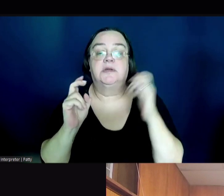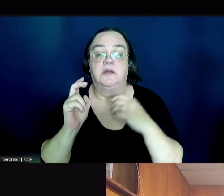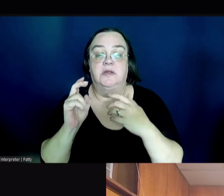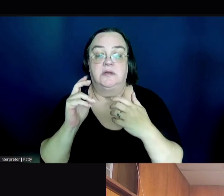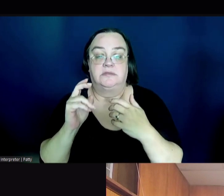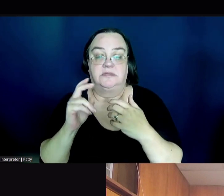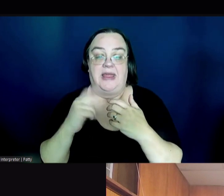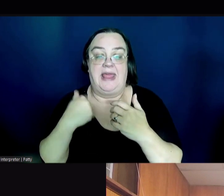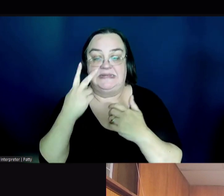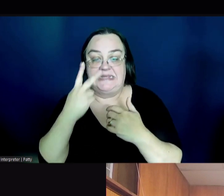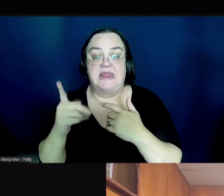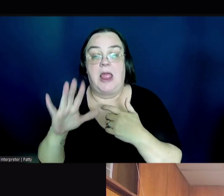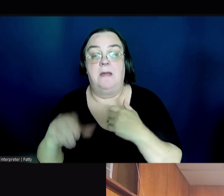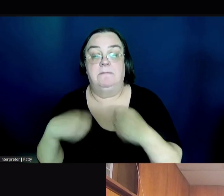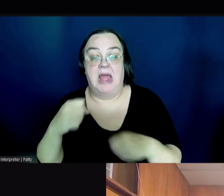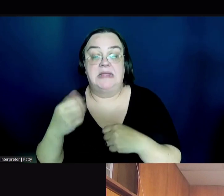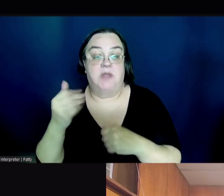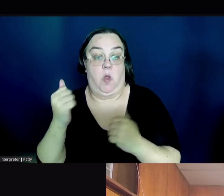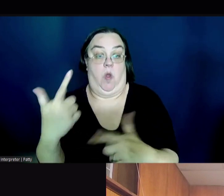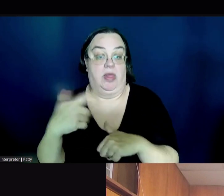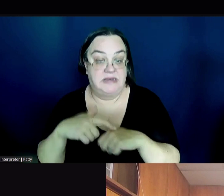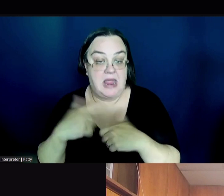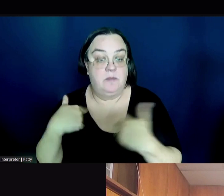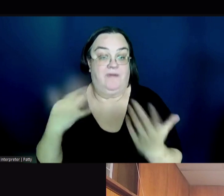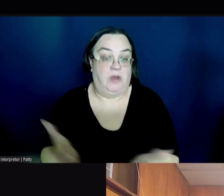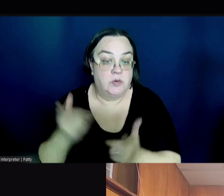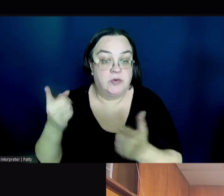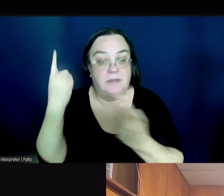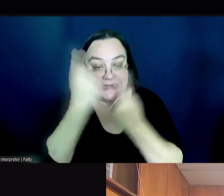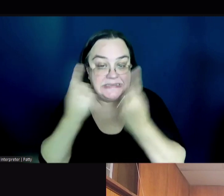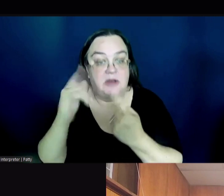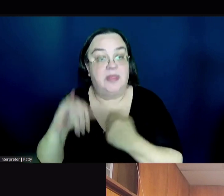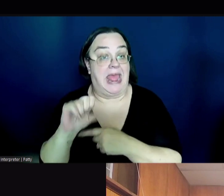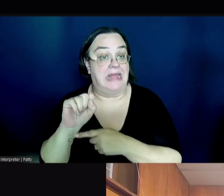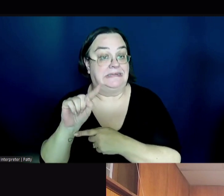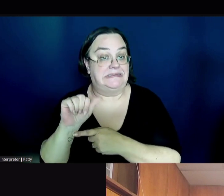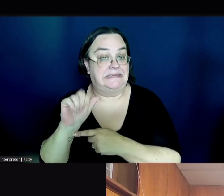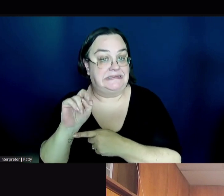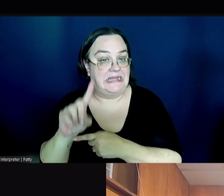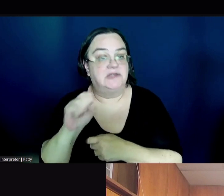them to consider the stand, because then they don't have to come use a truck to